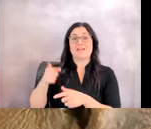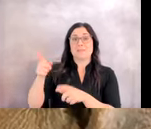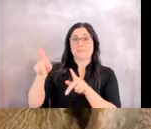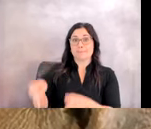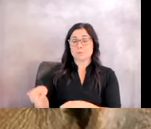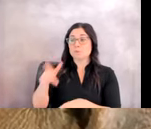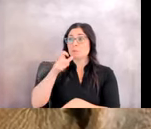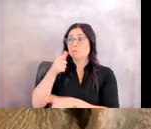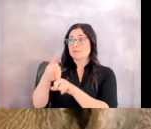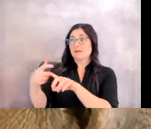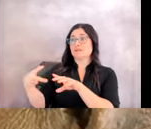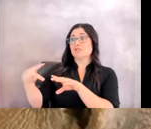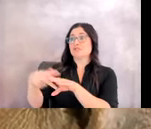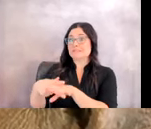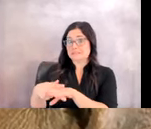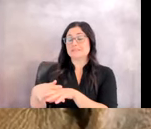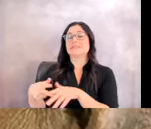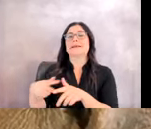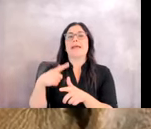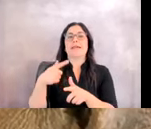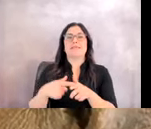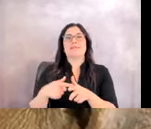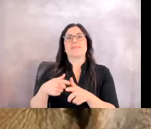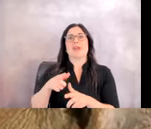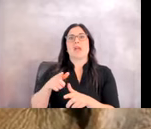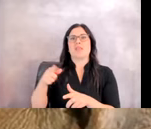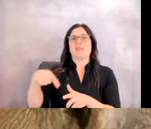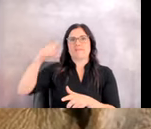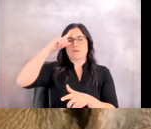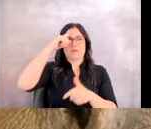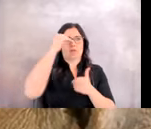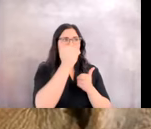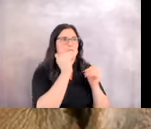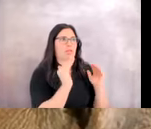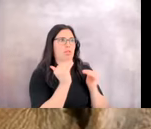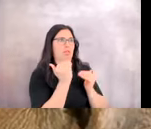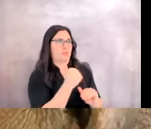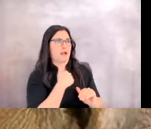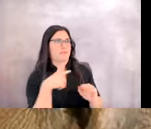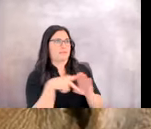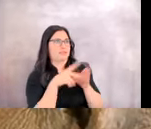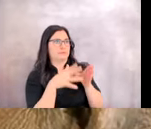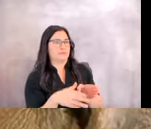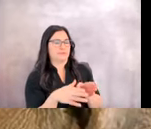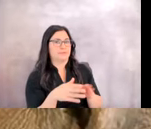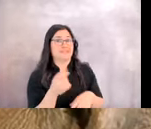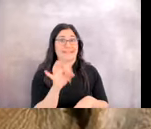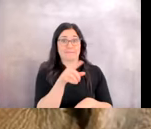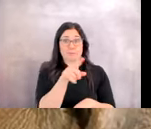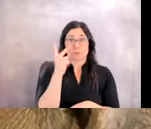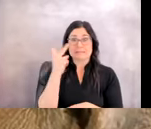as a cheater, puts them in this very negative box. And now as an instructor, if I'm seeing